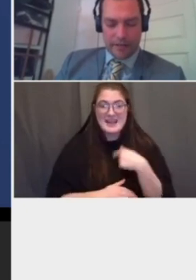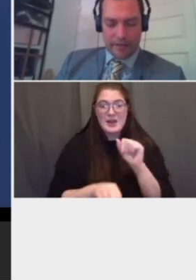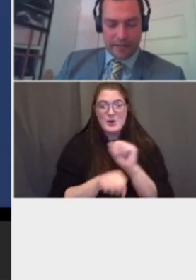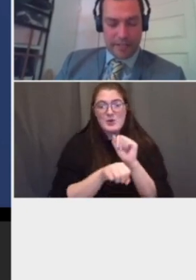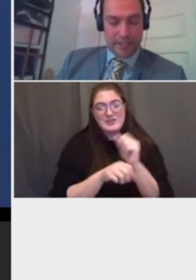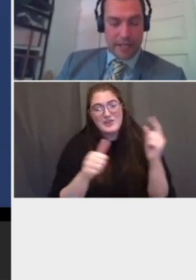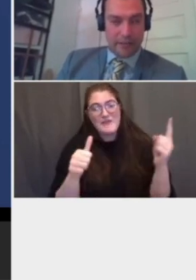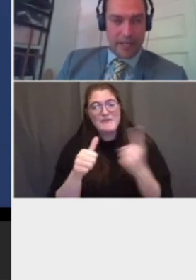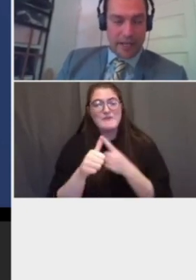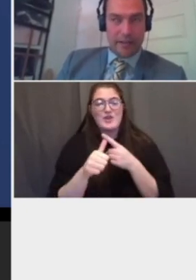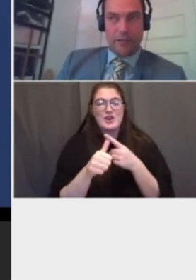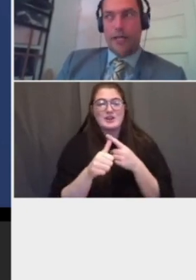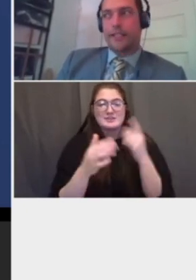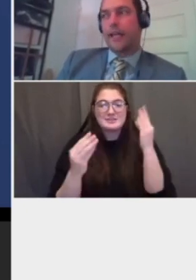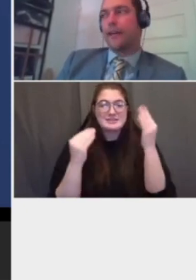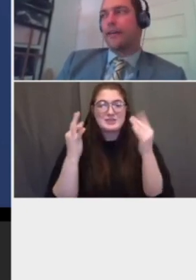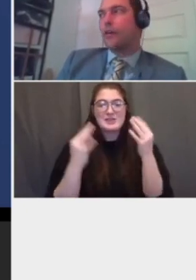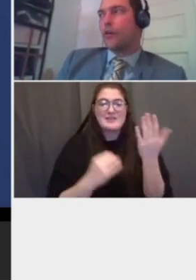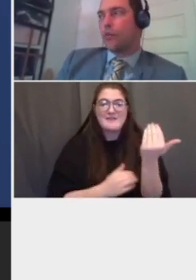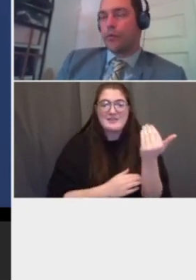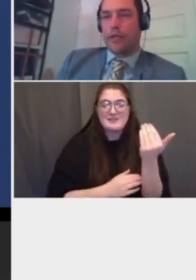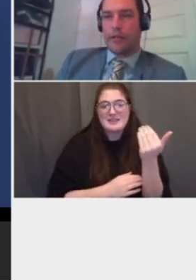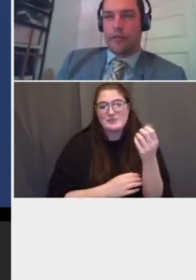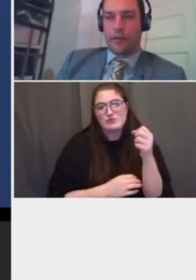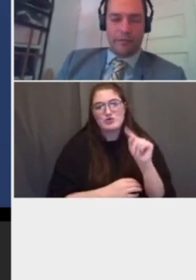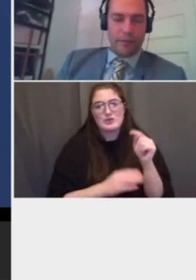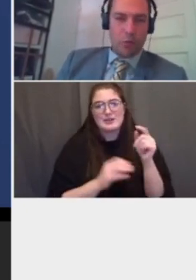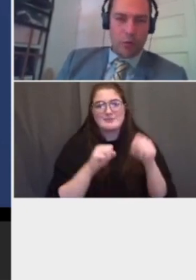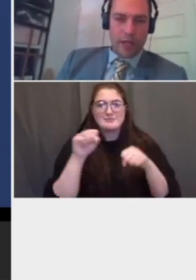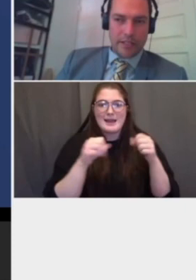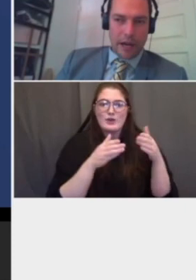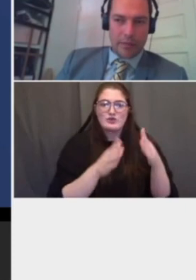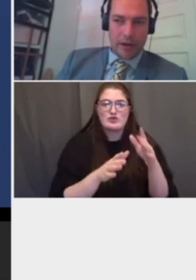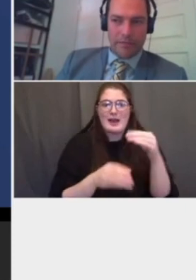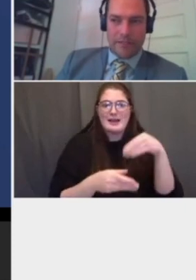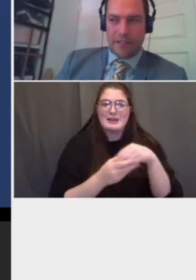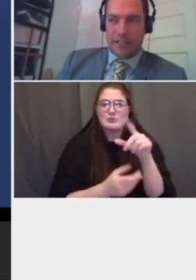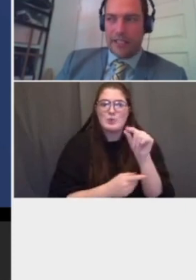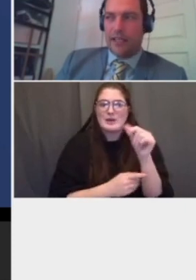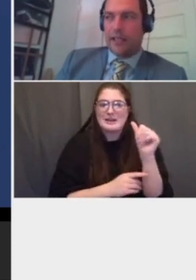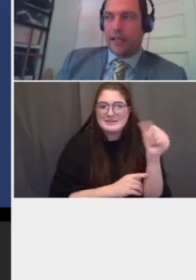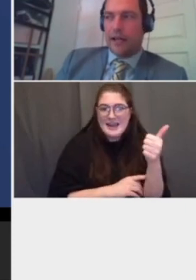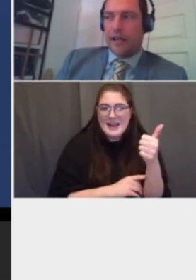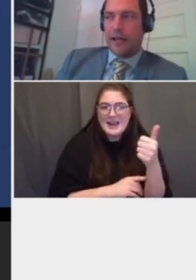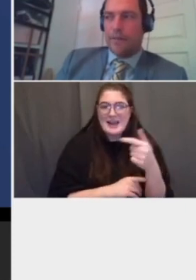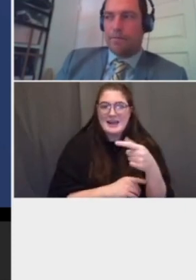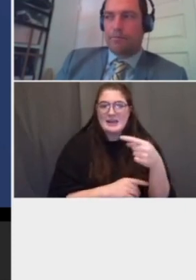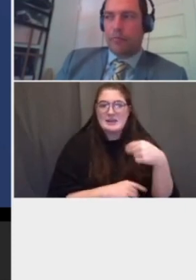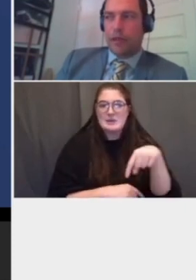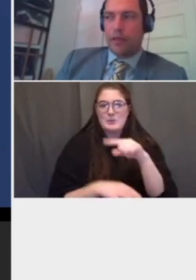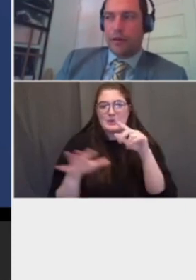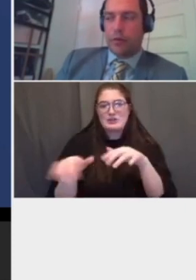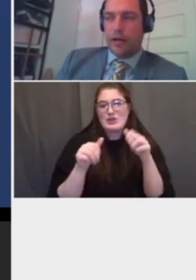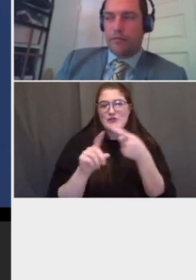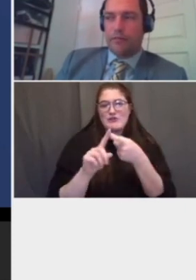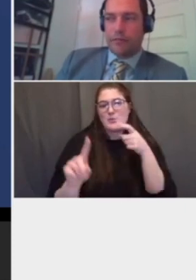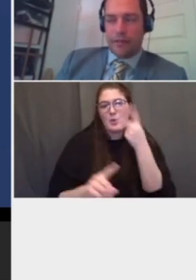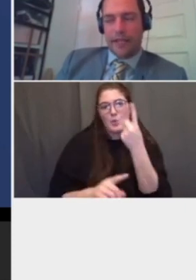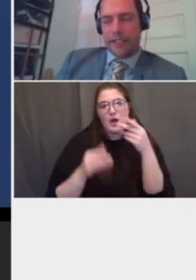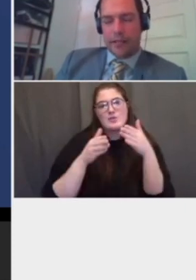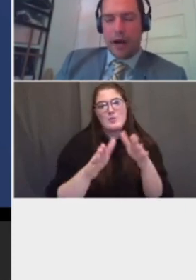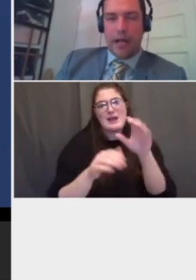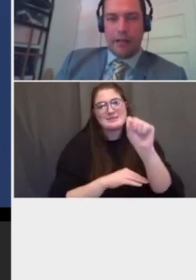the 15th Street cycle track in 2010, when we took it from a one-way southbound facility that